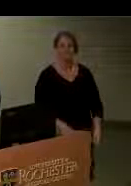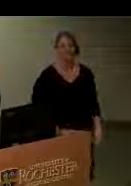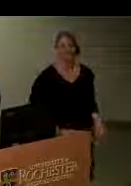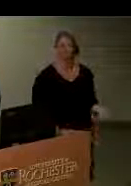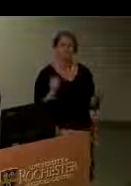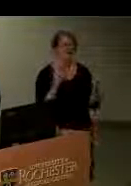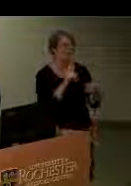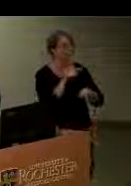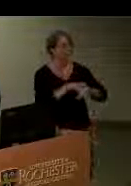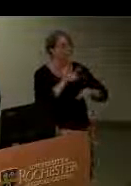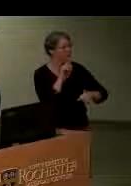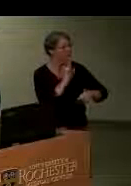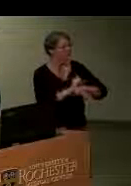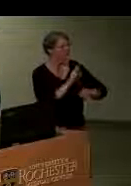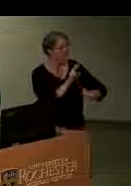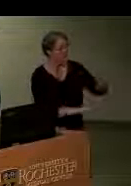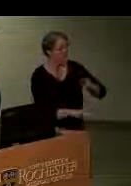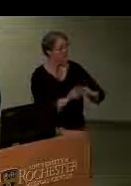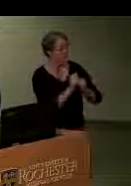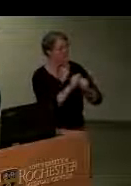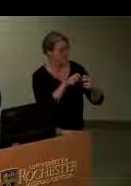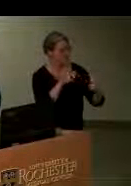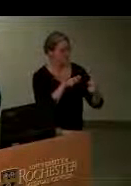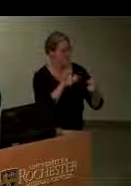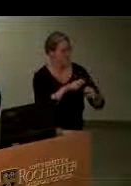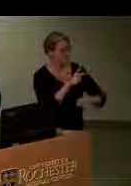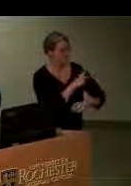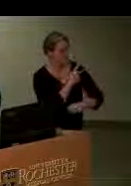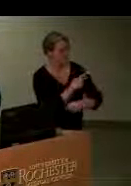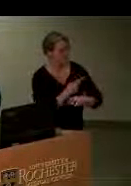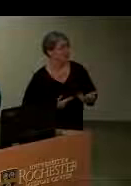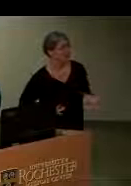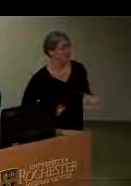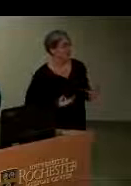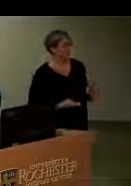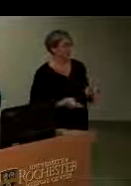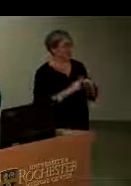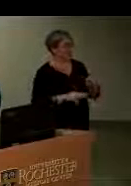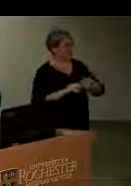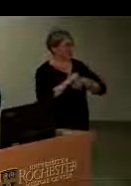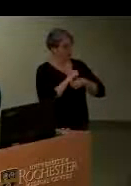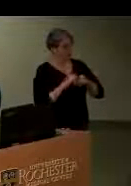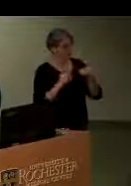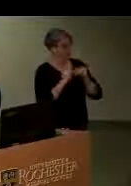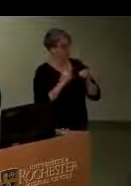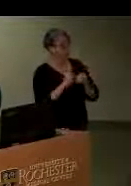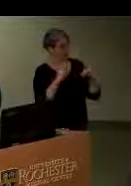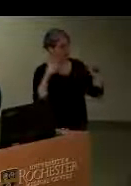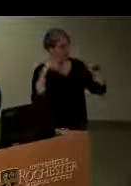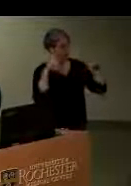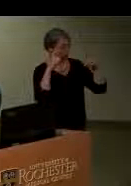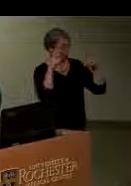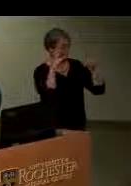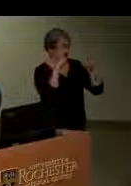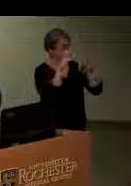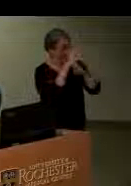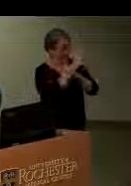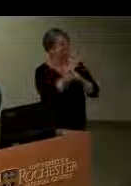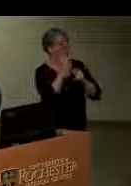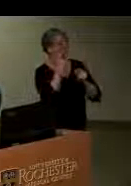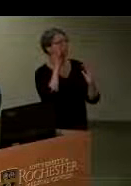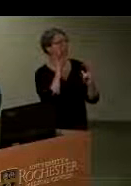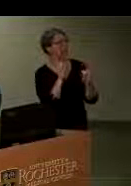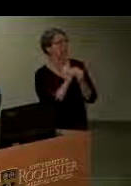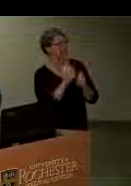they're actually observed with patients in increasing exercises that are more and more complex in what we expect them to do with